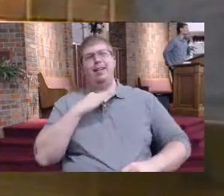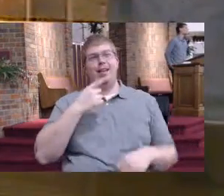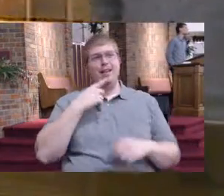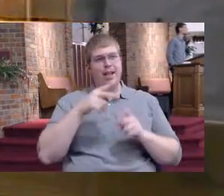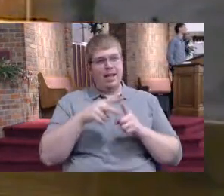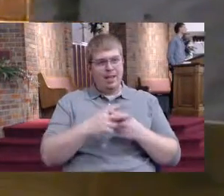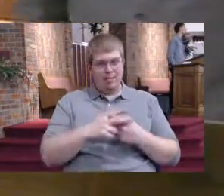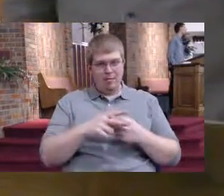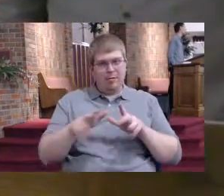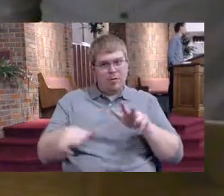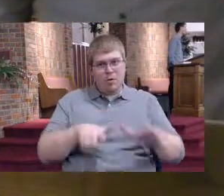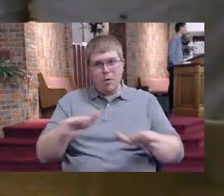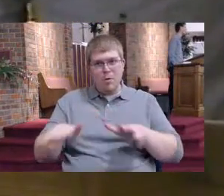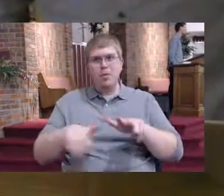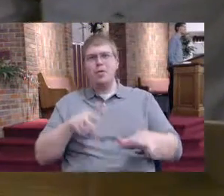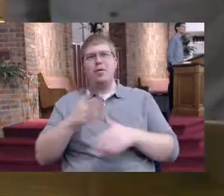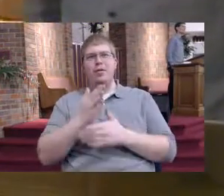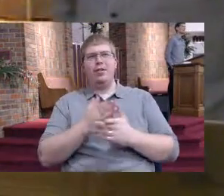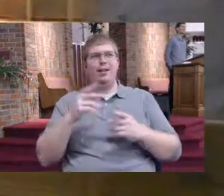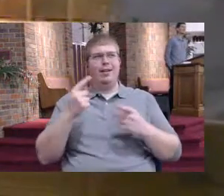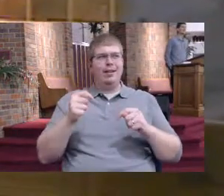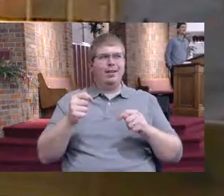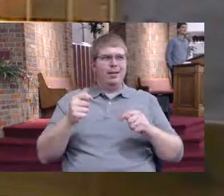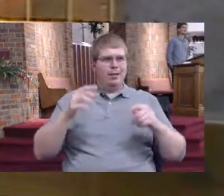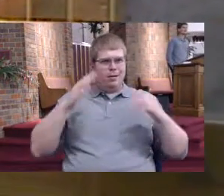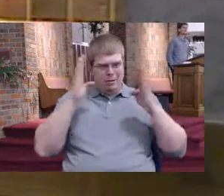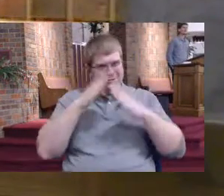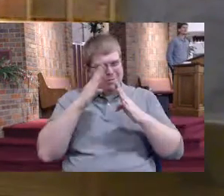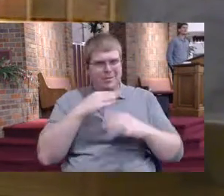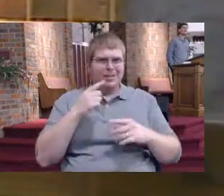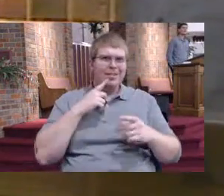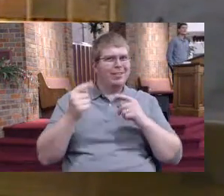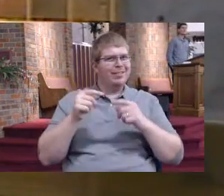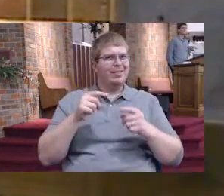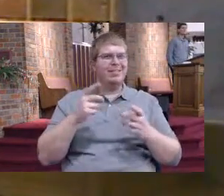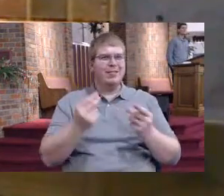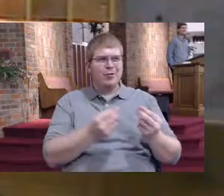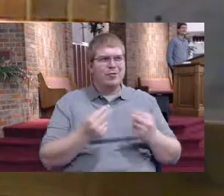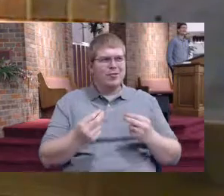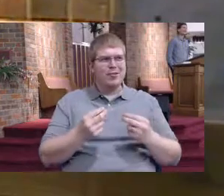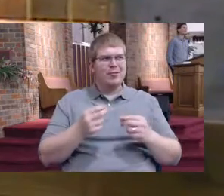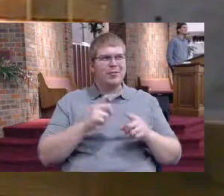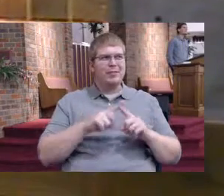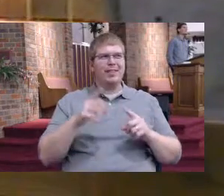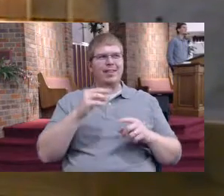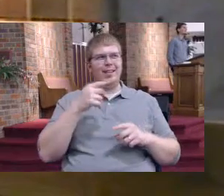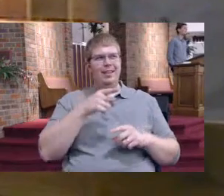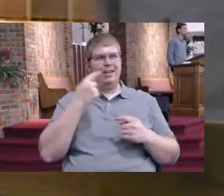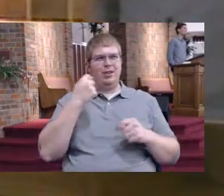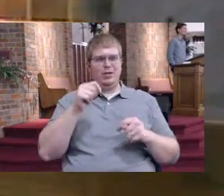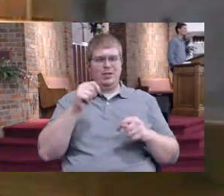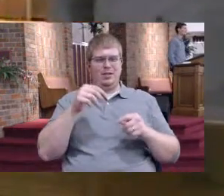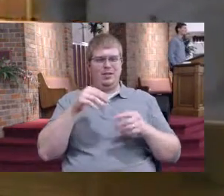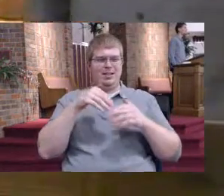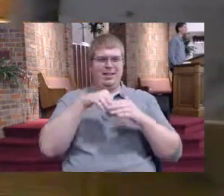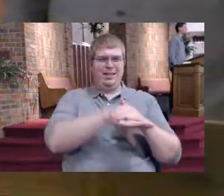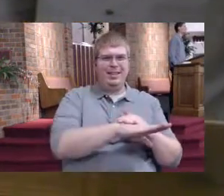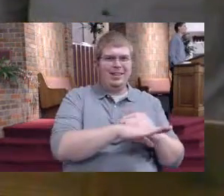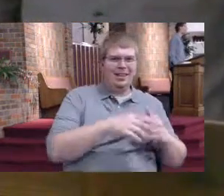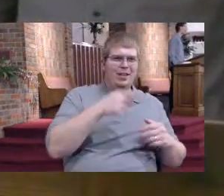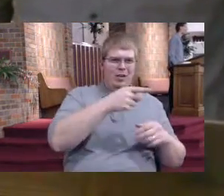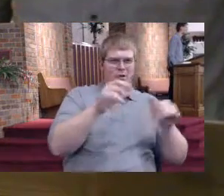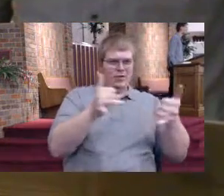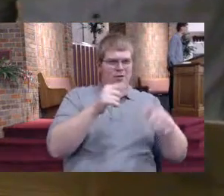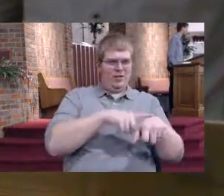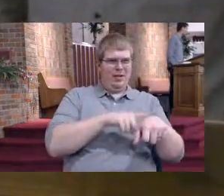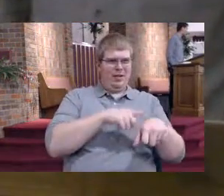for a few months, and with that, he's getting into trouble, and that includes sort of getting in on Maddie's playtime and times that she doesn't always